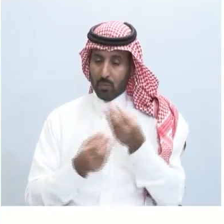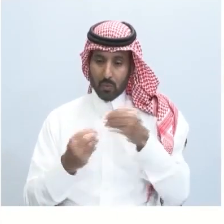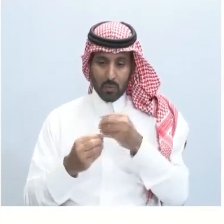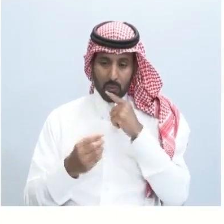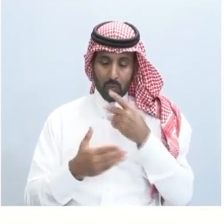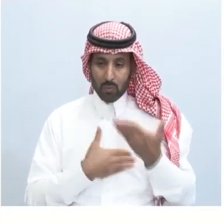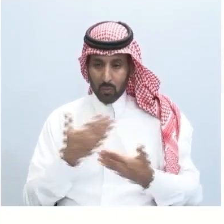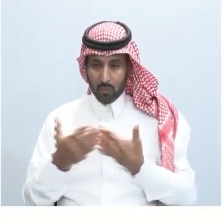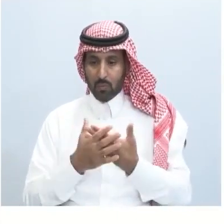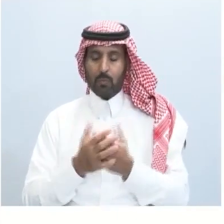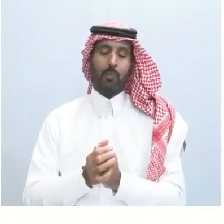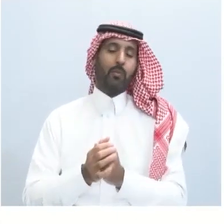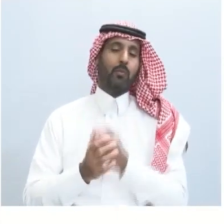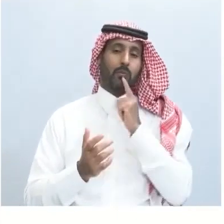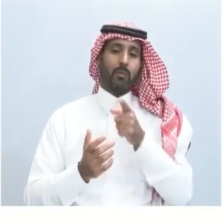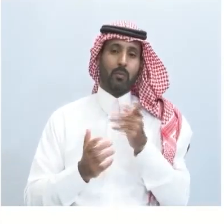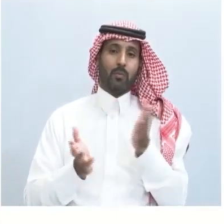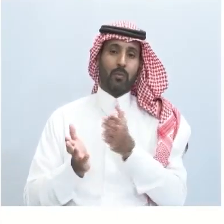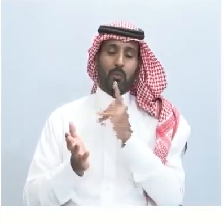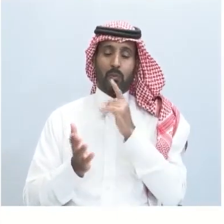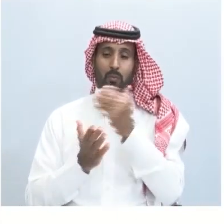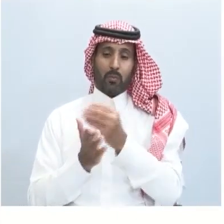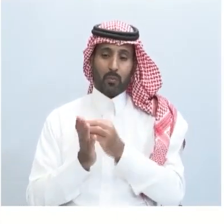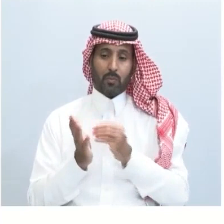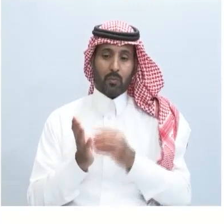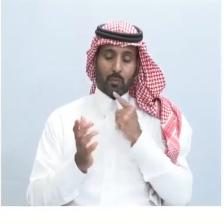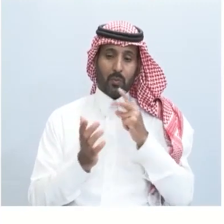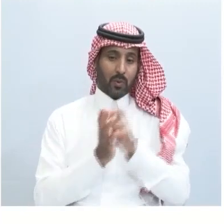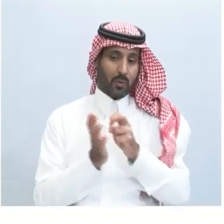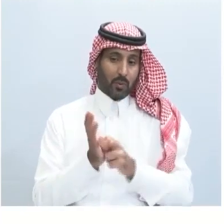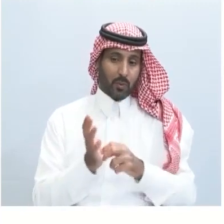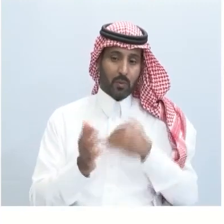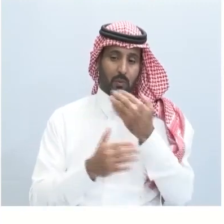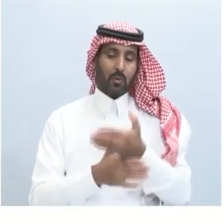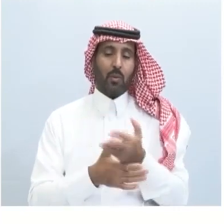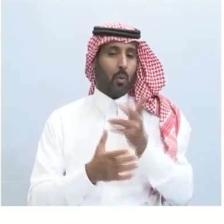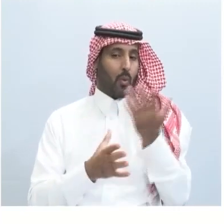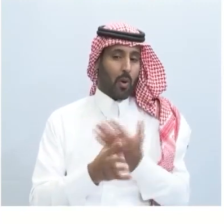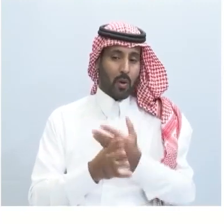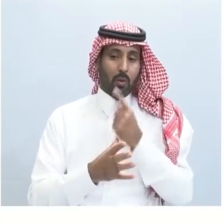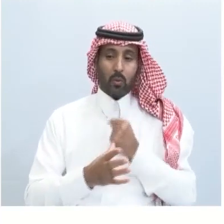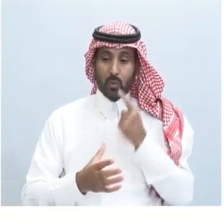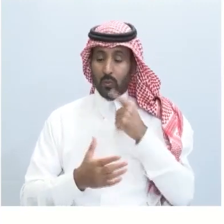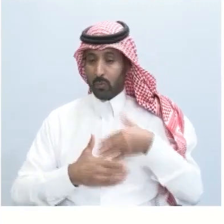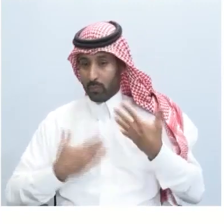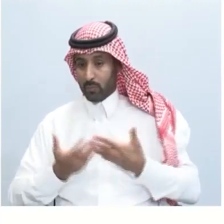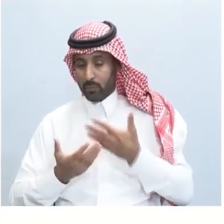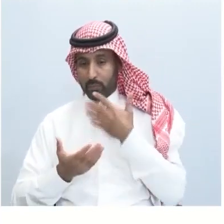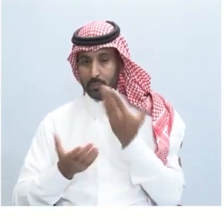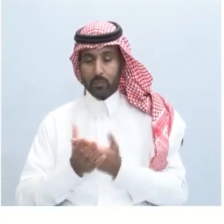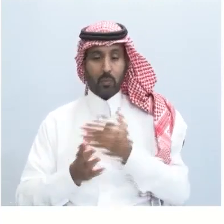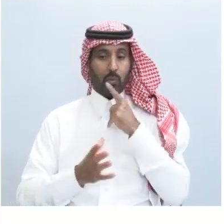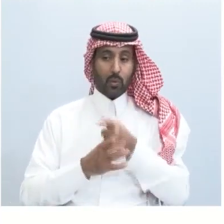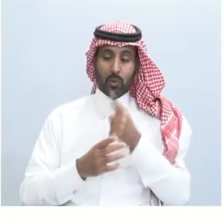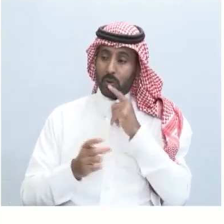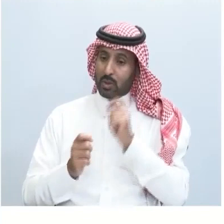in doing the activity? As in stages, the rules, etc. Why do you like this activity? Would